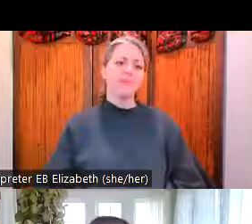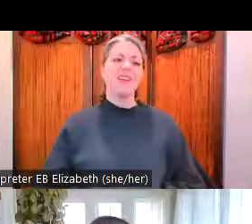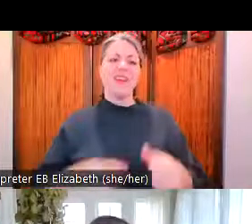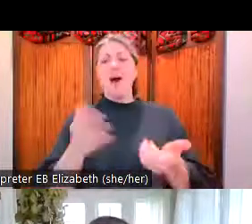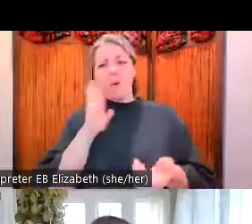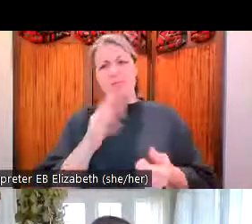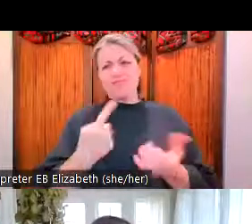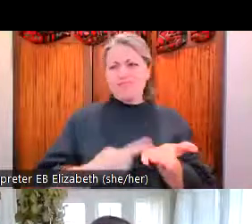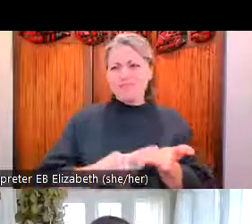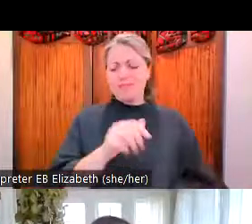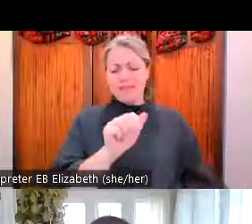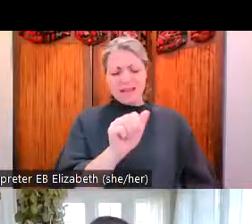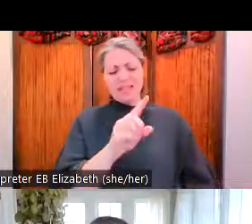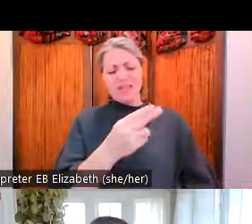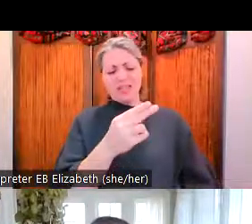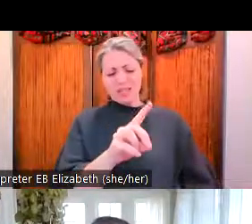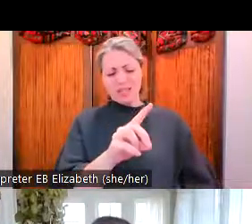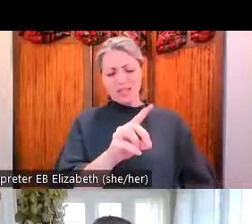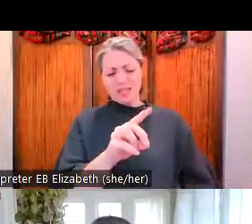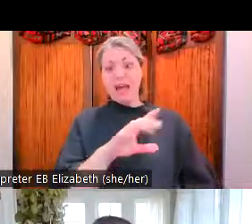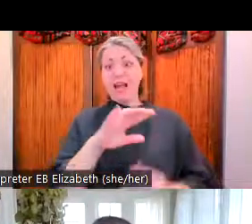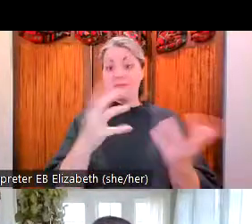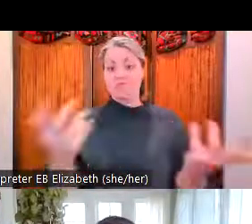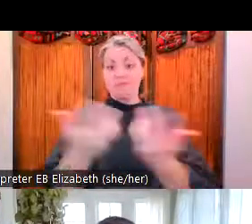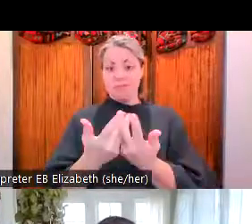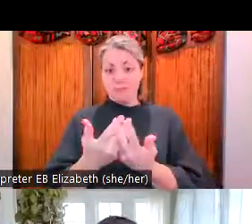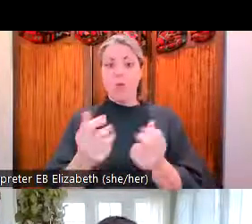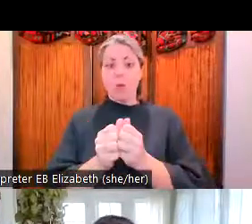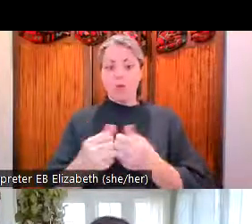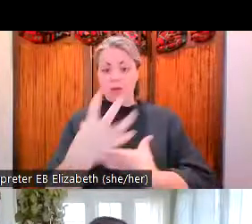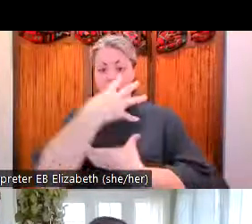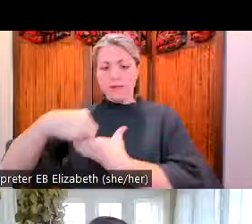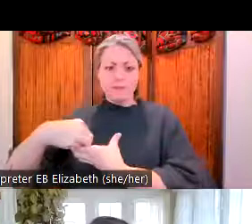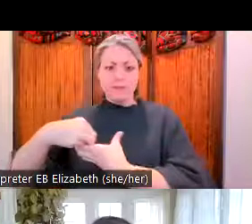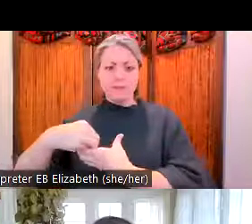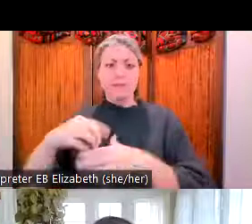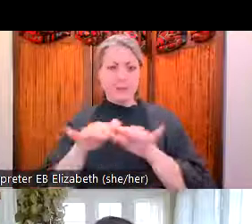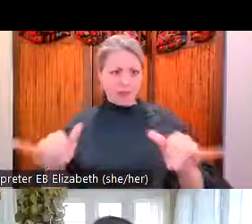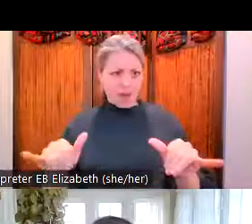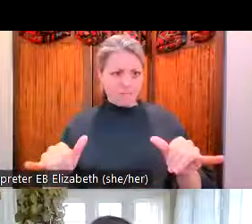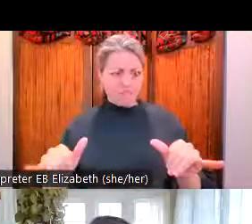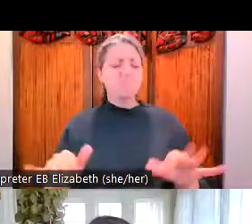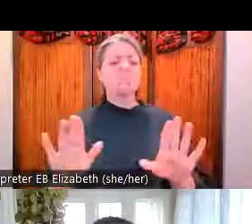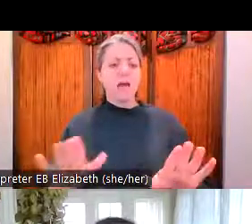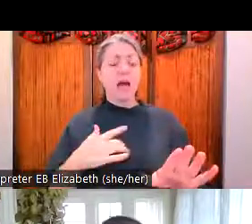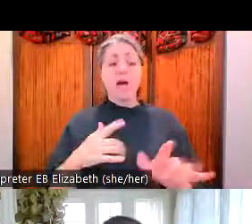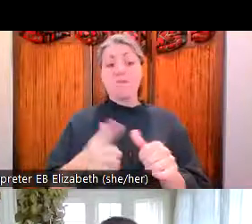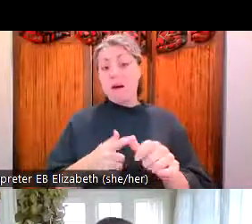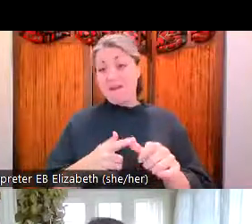and when it's present with autism, but actually, before we get into the specifics about assessment and management, I really just want to talk about